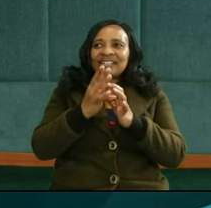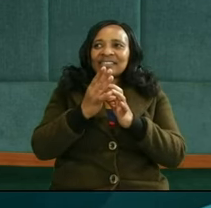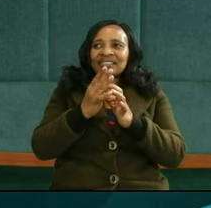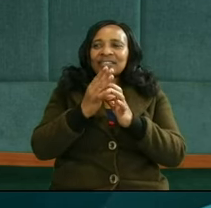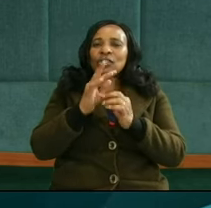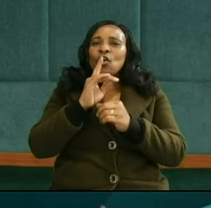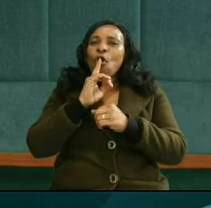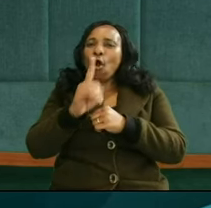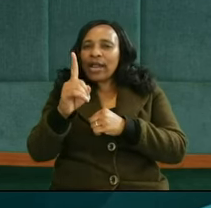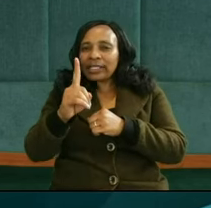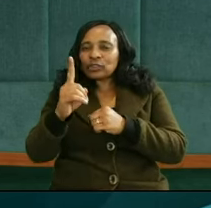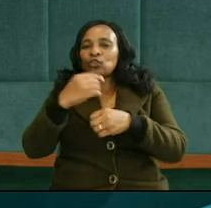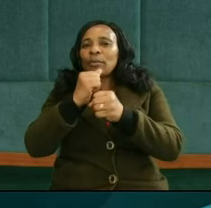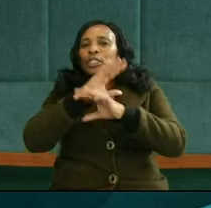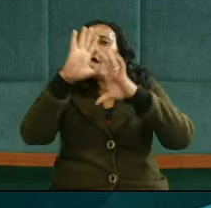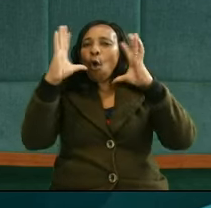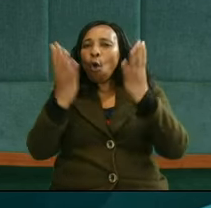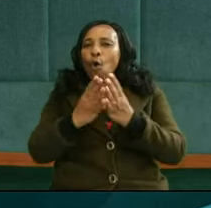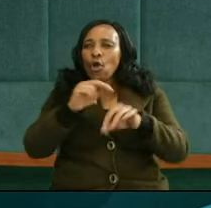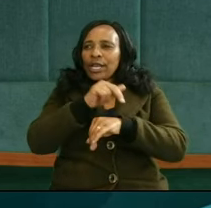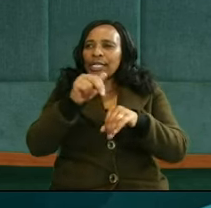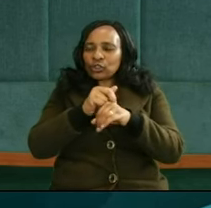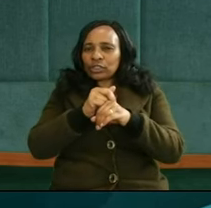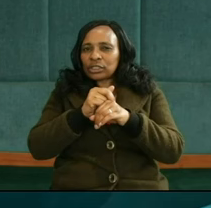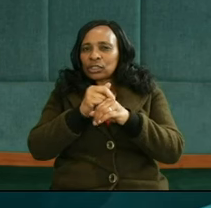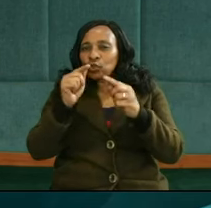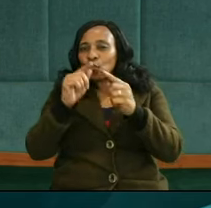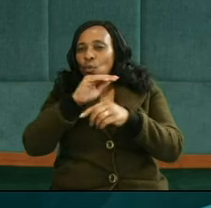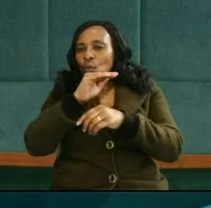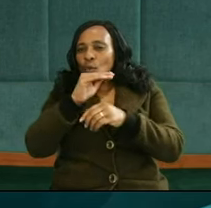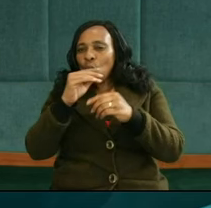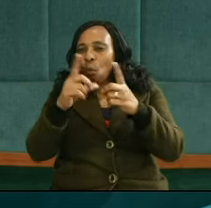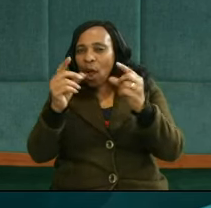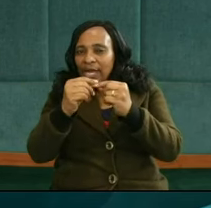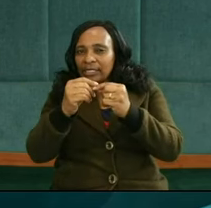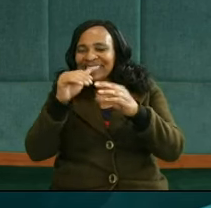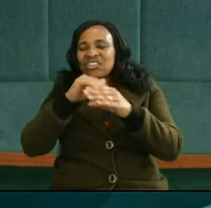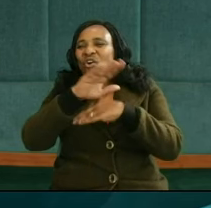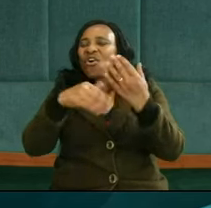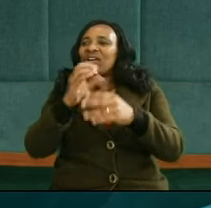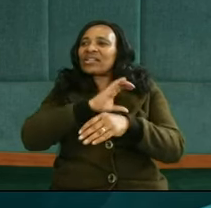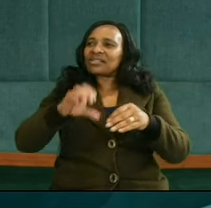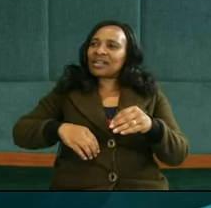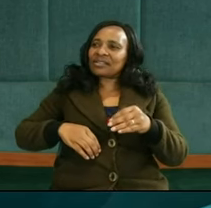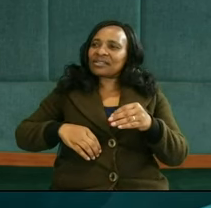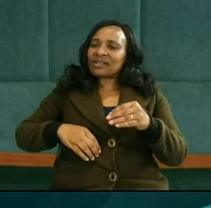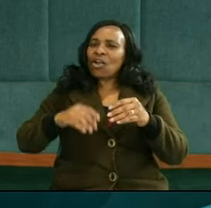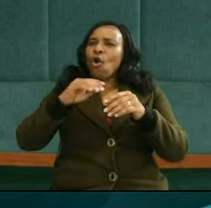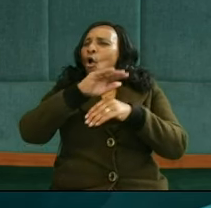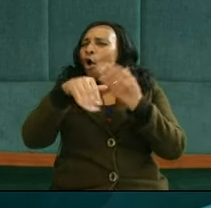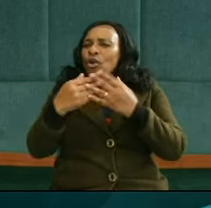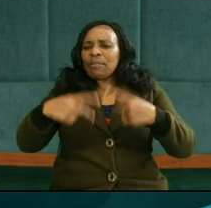of all nations was not obligatory on all Christians. An old minister accused him